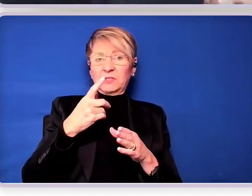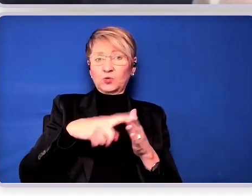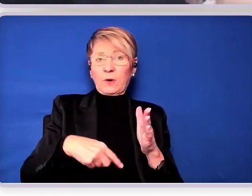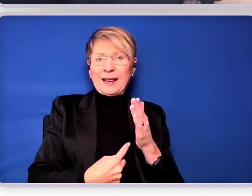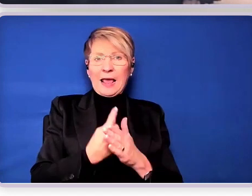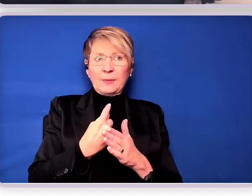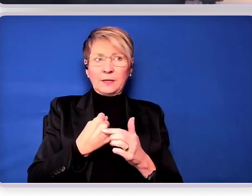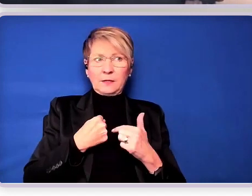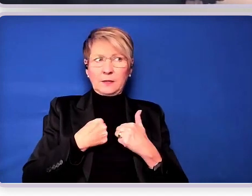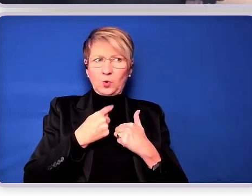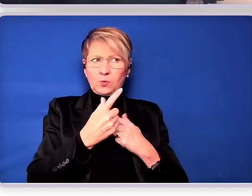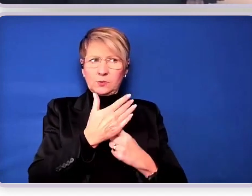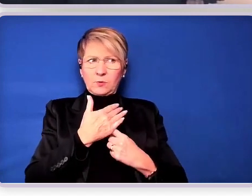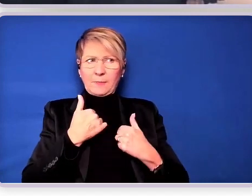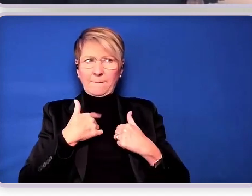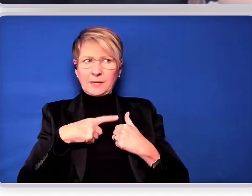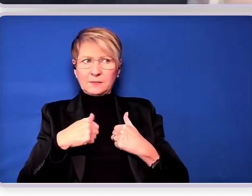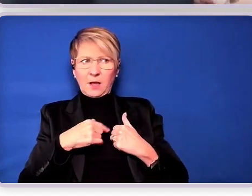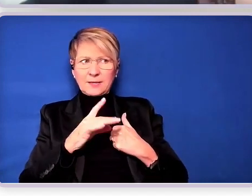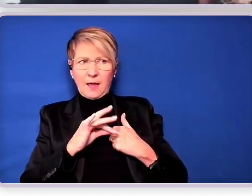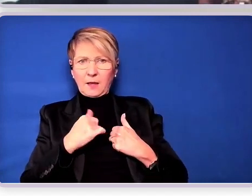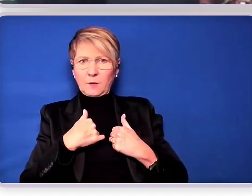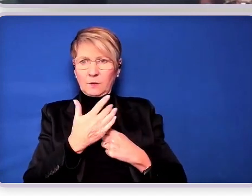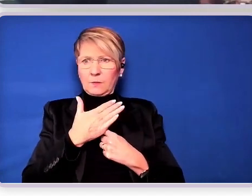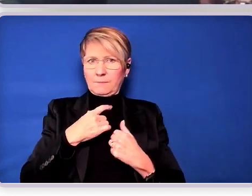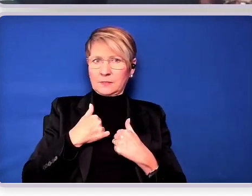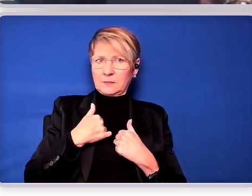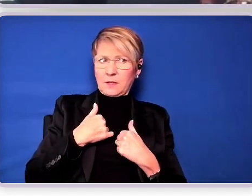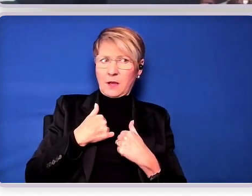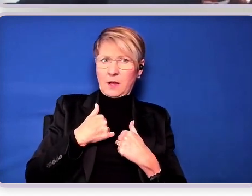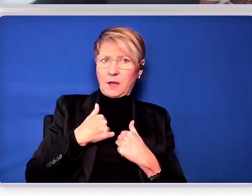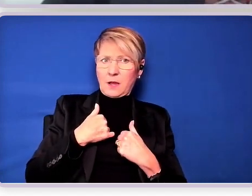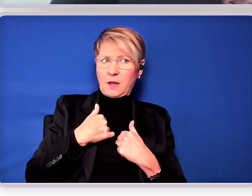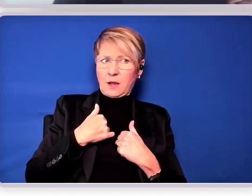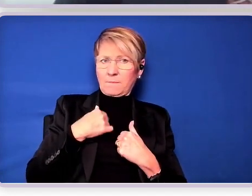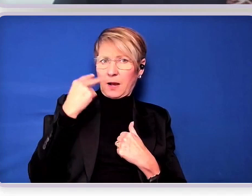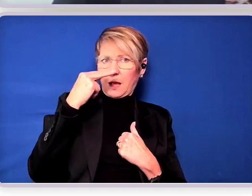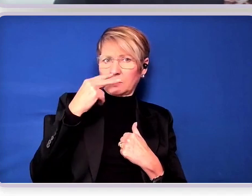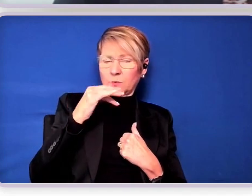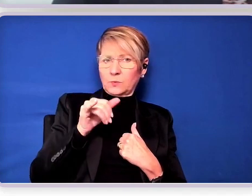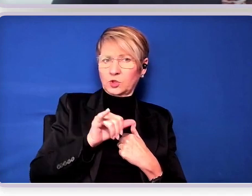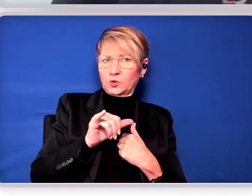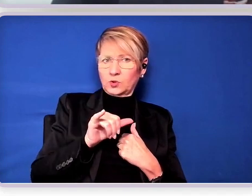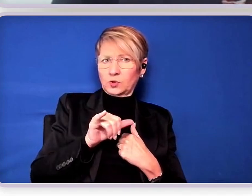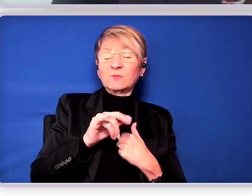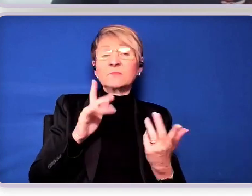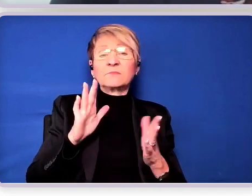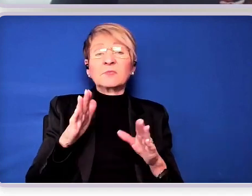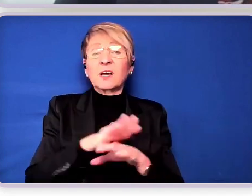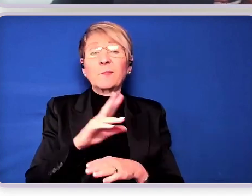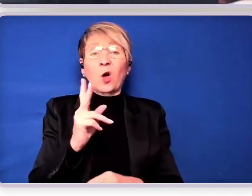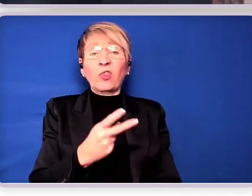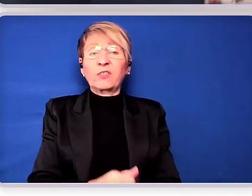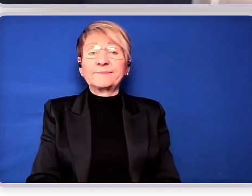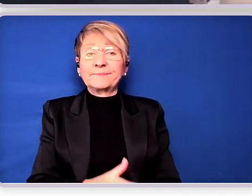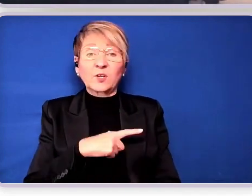on which attribute they've been discriminated against. And so we would just cover both if it's unclear. We've